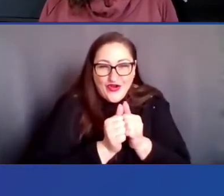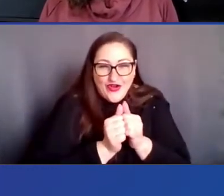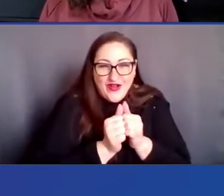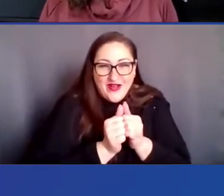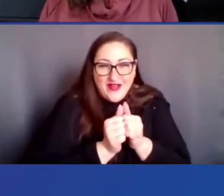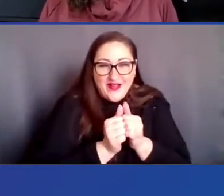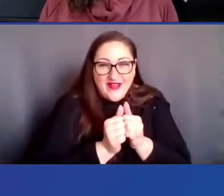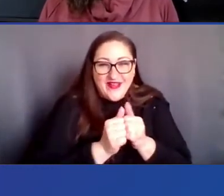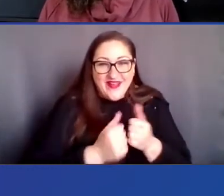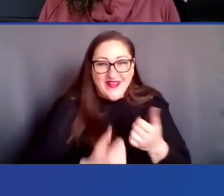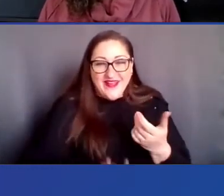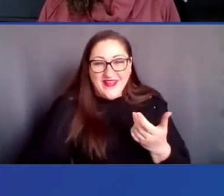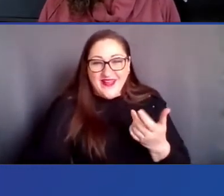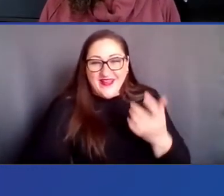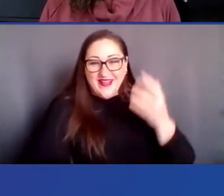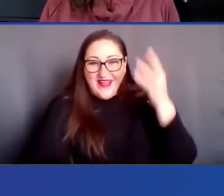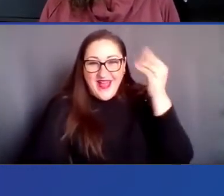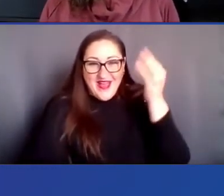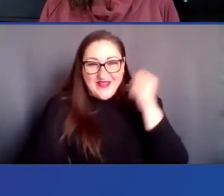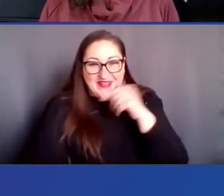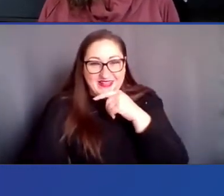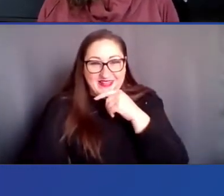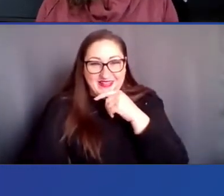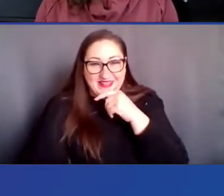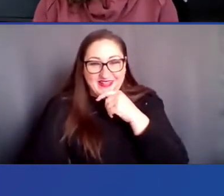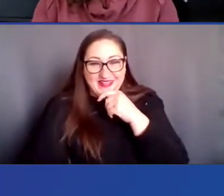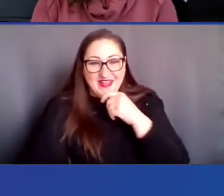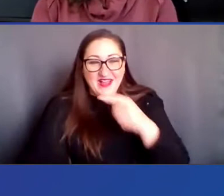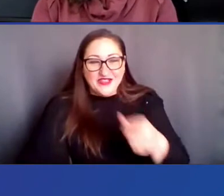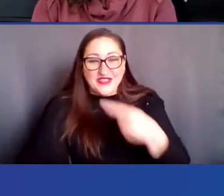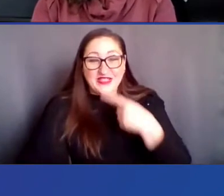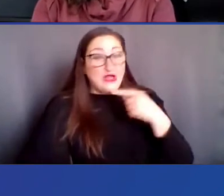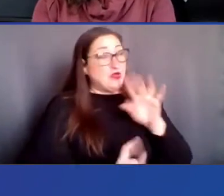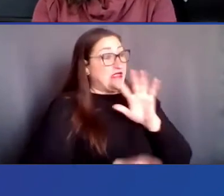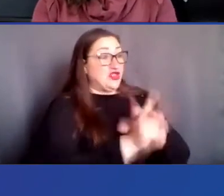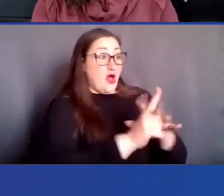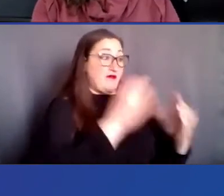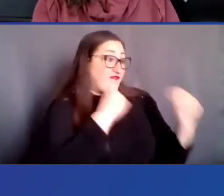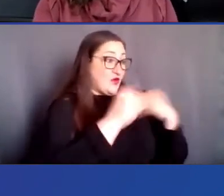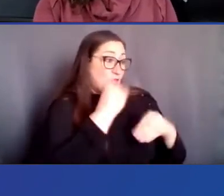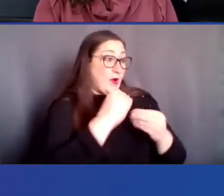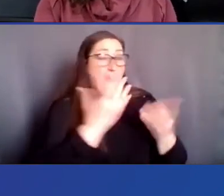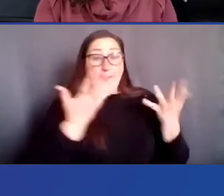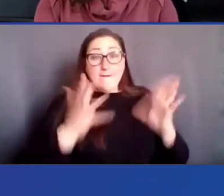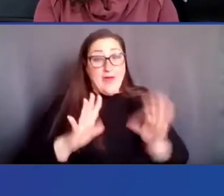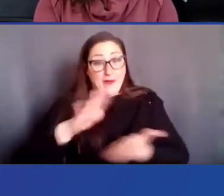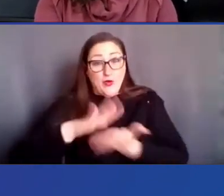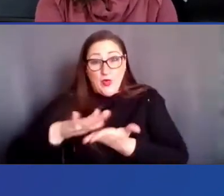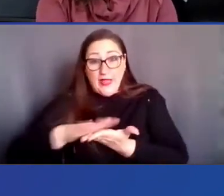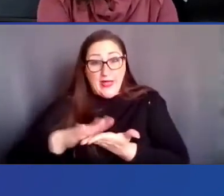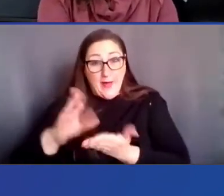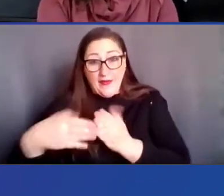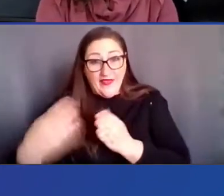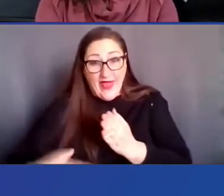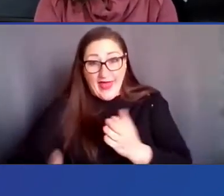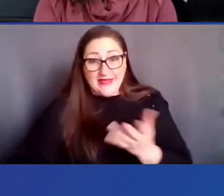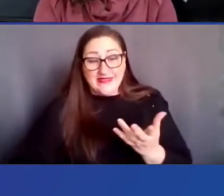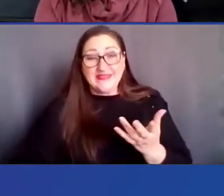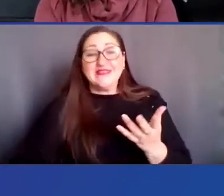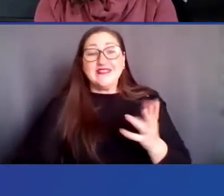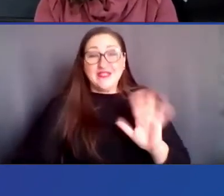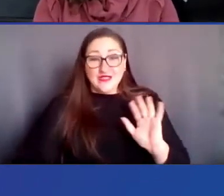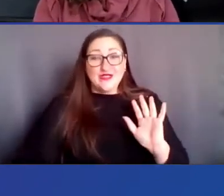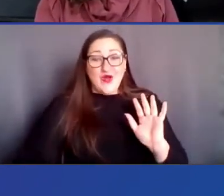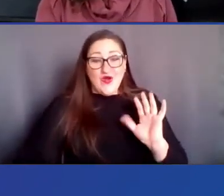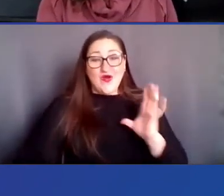Brittany, I relate so much to this, you know, if you didn't show up with any food, you might be sweeping the floors at the end, you know, like figuring out. And there's